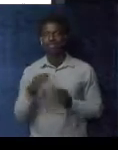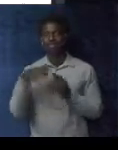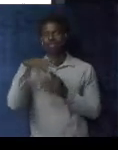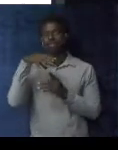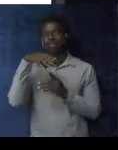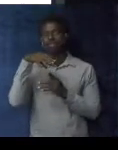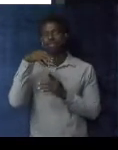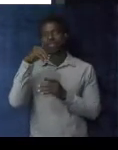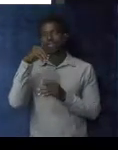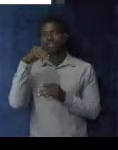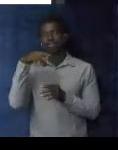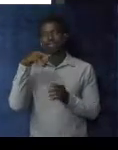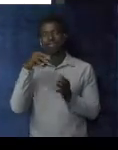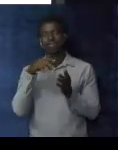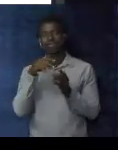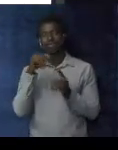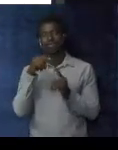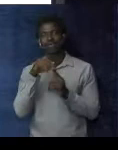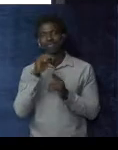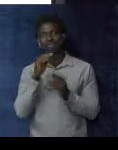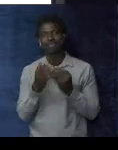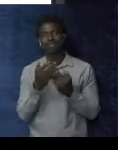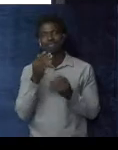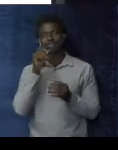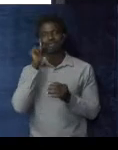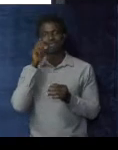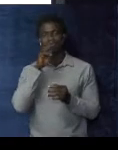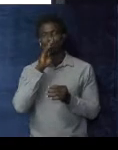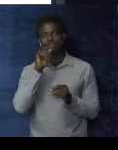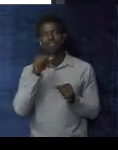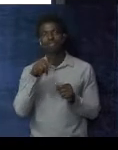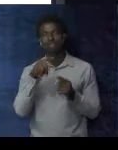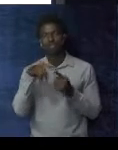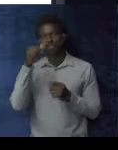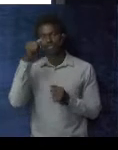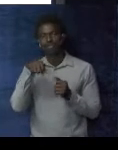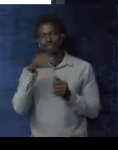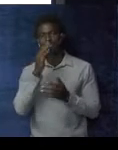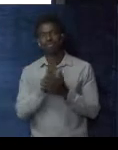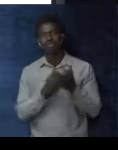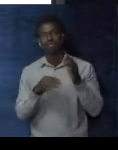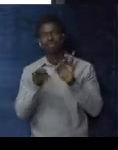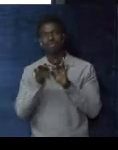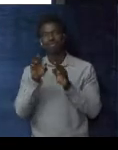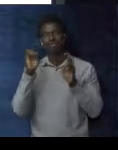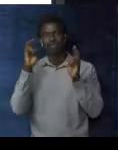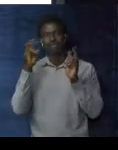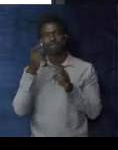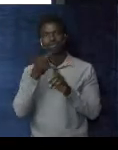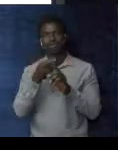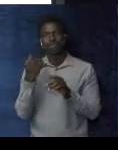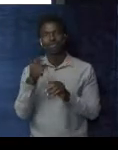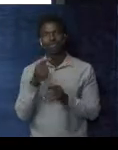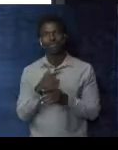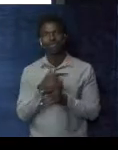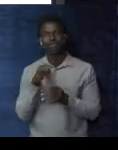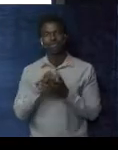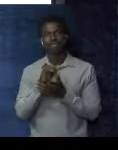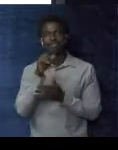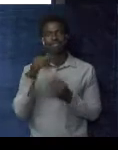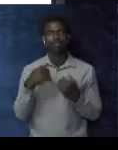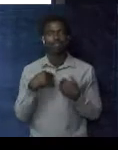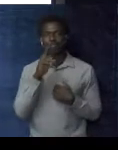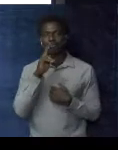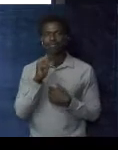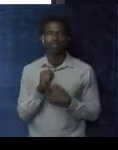simple. By the end of this lesson, you should be able to recall some important points from the lessons that you have been